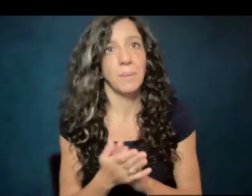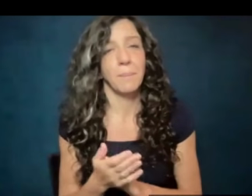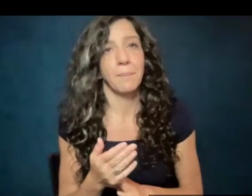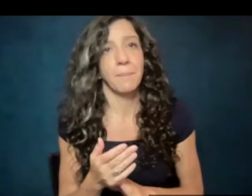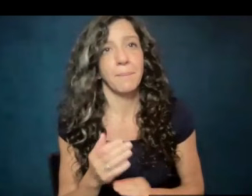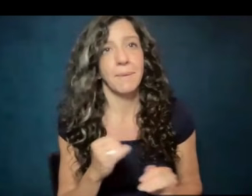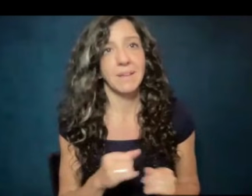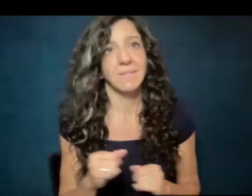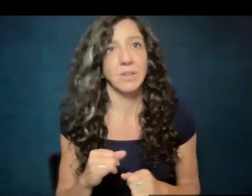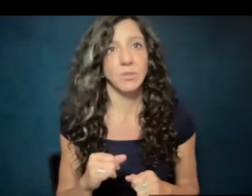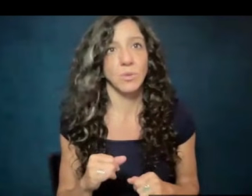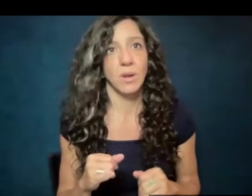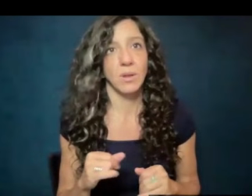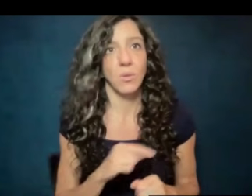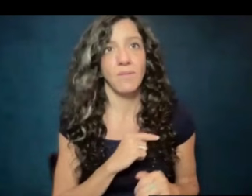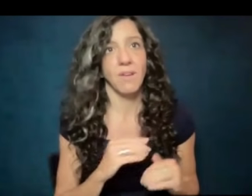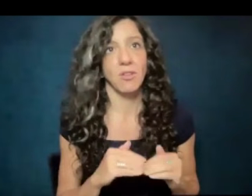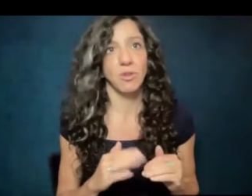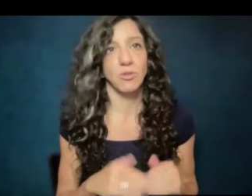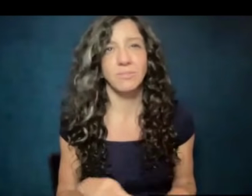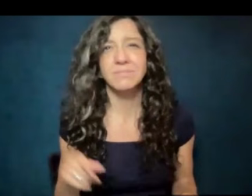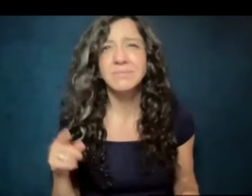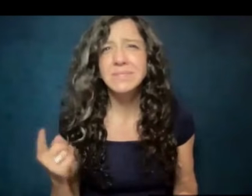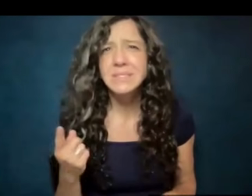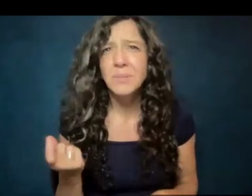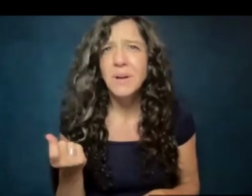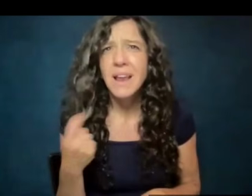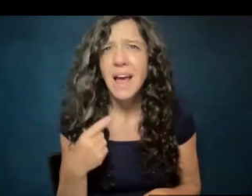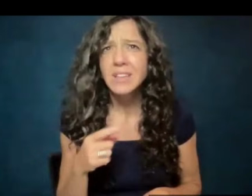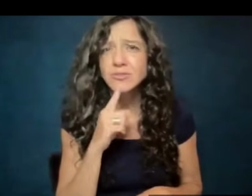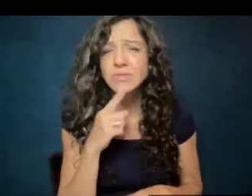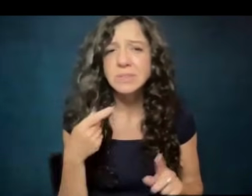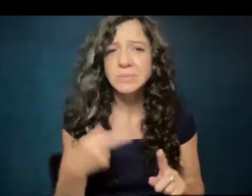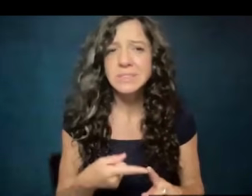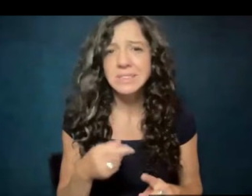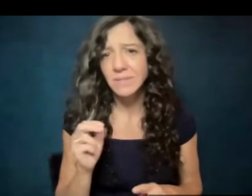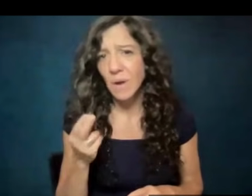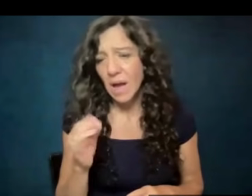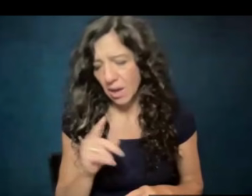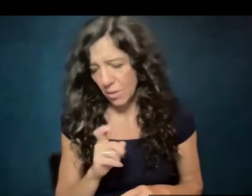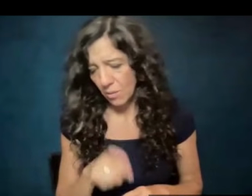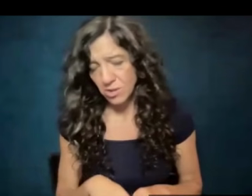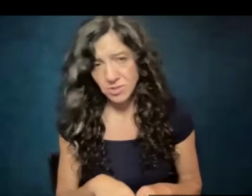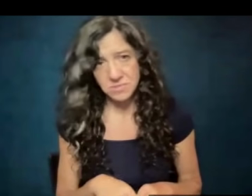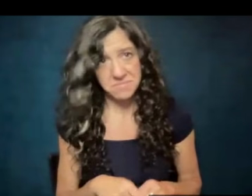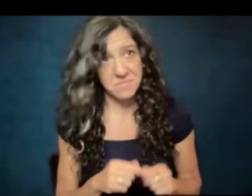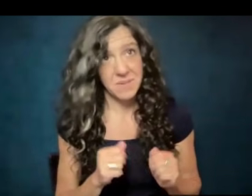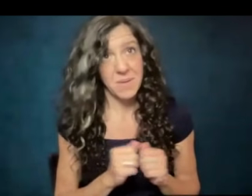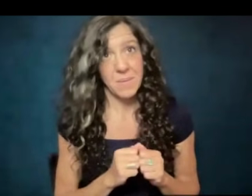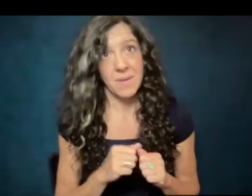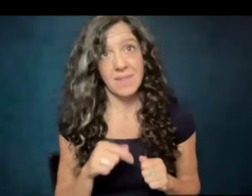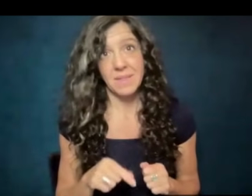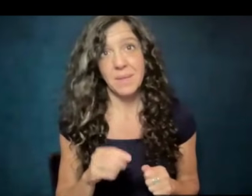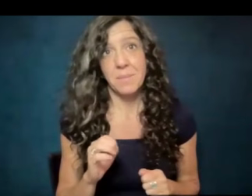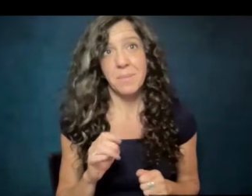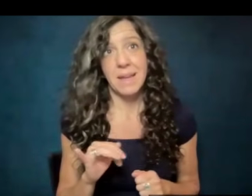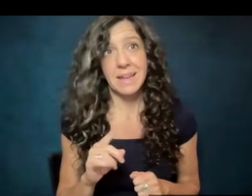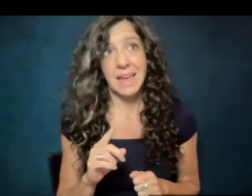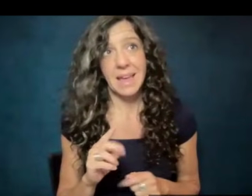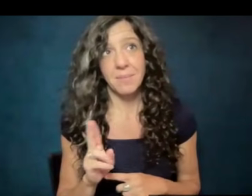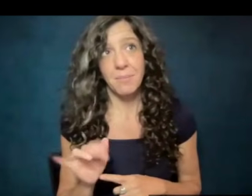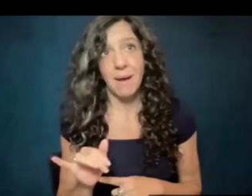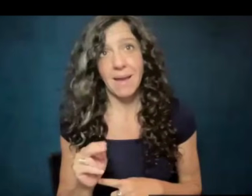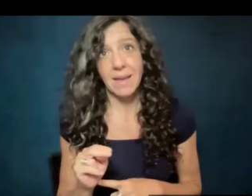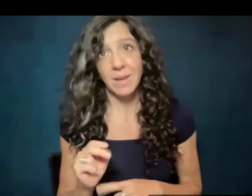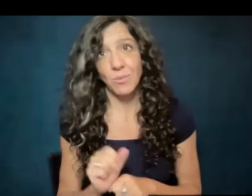So there's a very specific Ohio question, and unfortunately, when it comes to the Medicaid buy-in for workers with disability, we don't